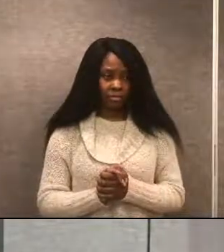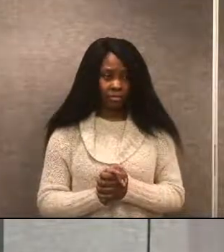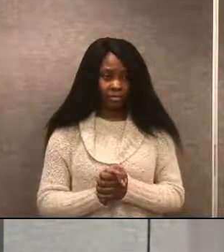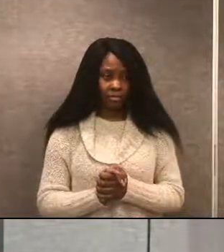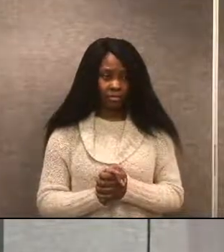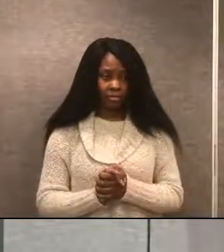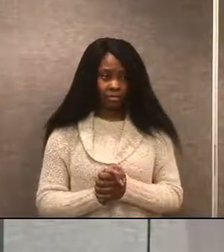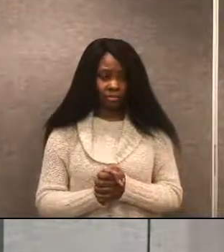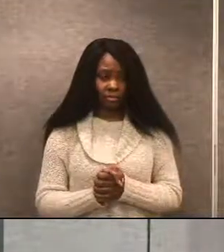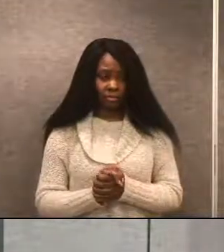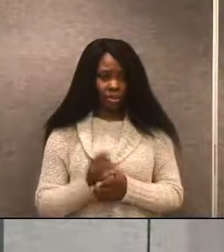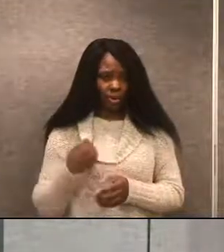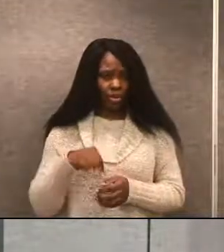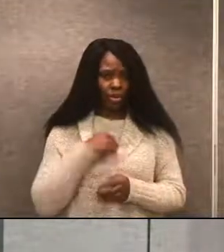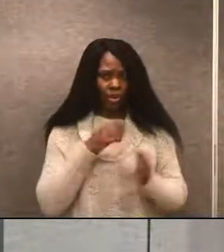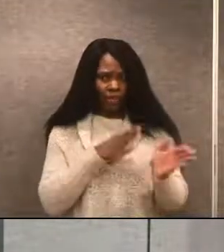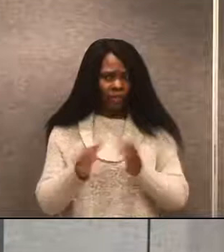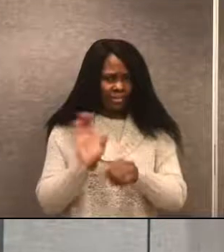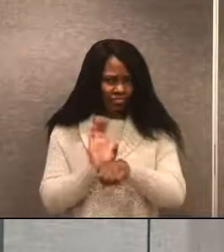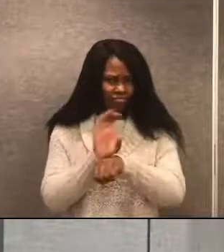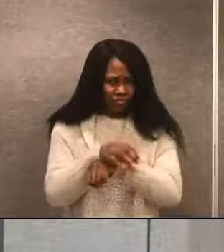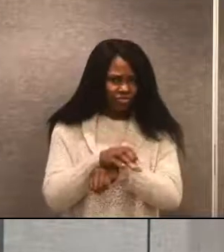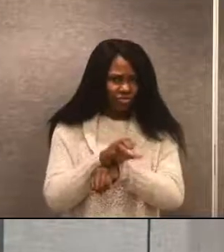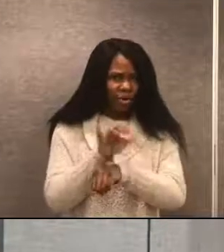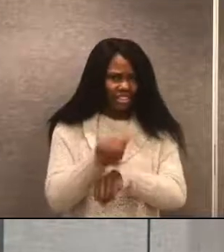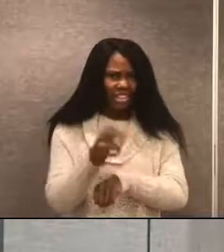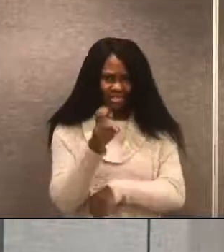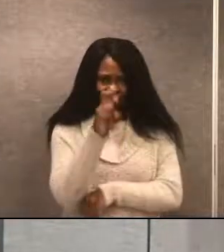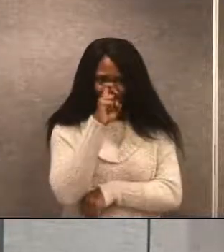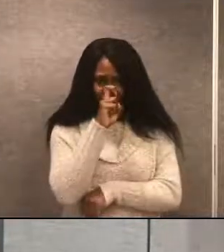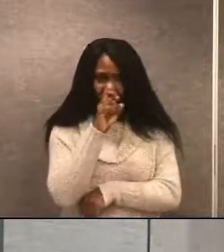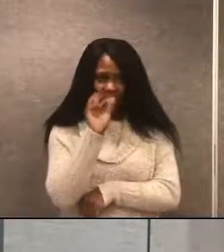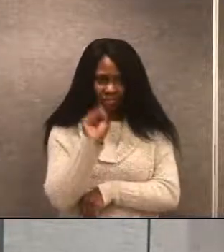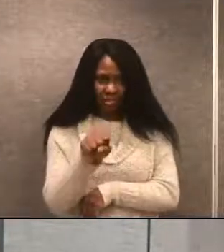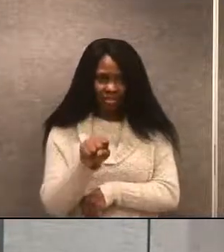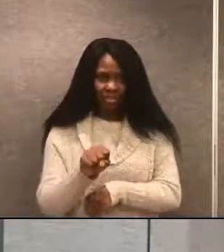to enforce them very strictly.